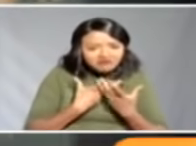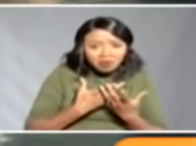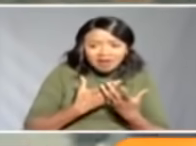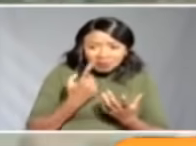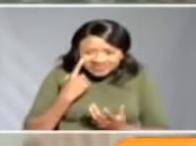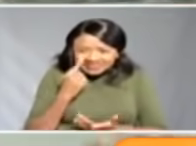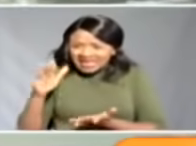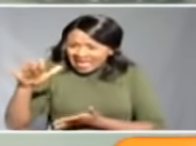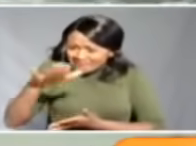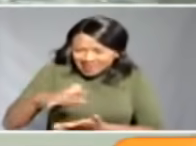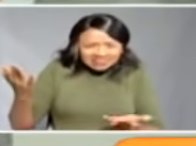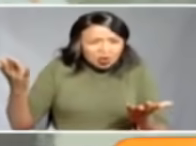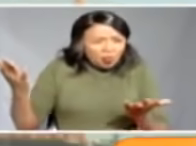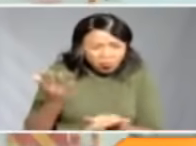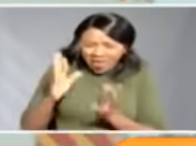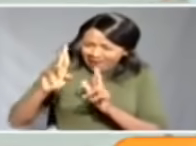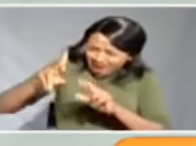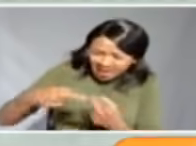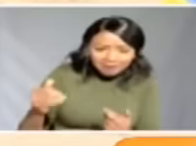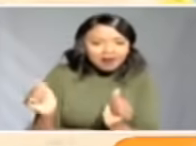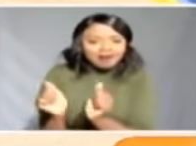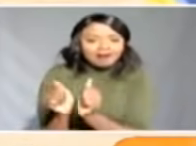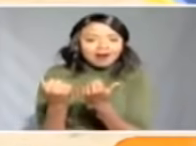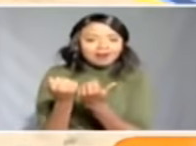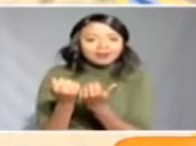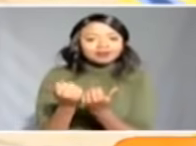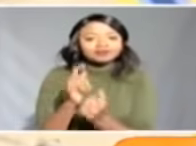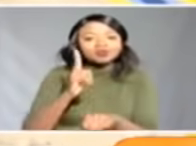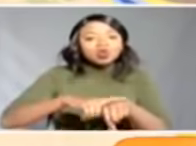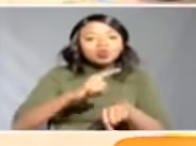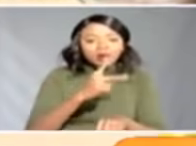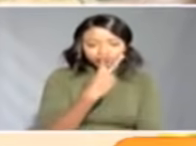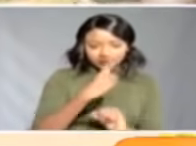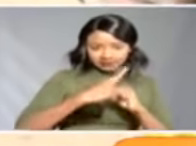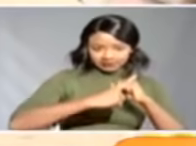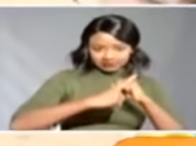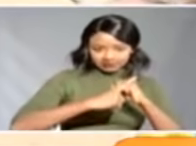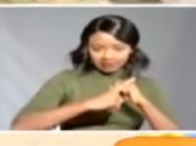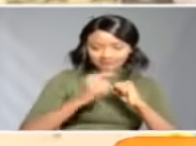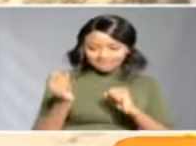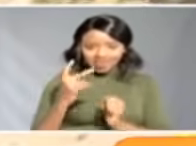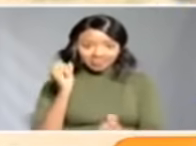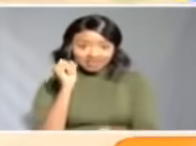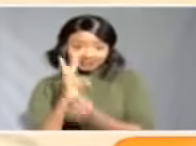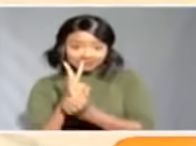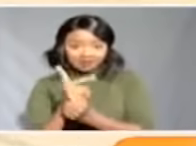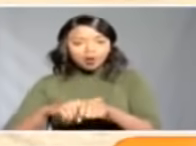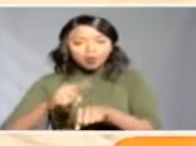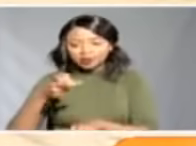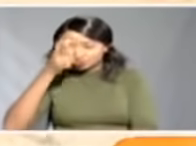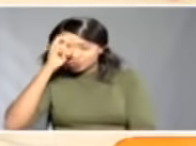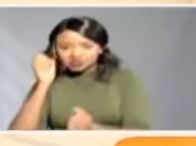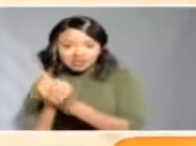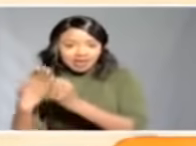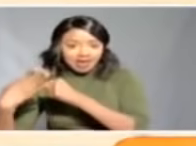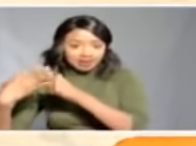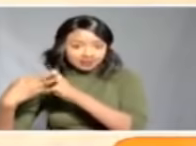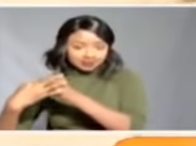to paint a picture of the horrific crime. Ilikuwa tarehe 26 December last year.